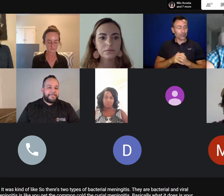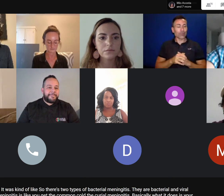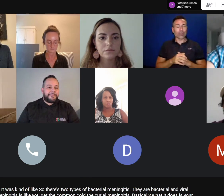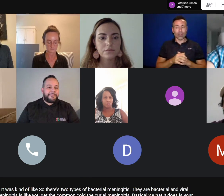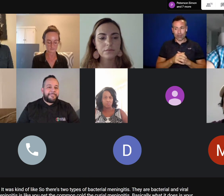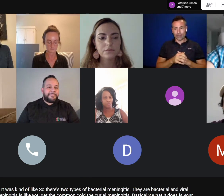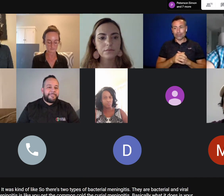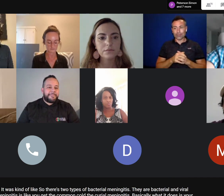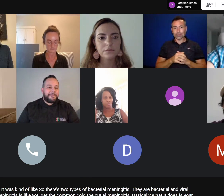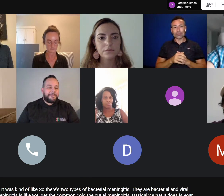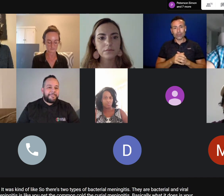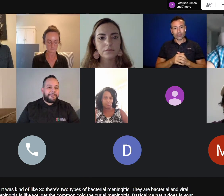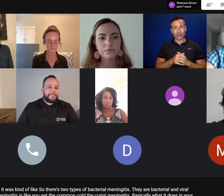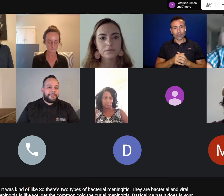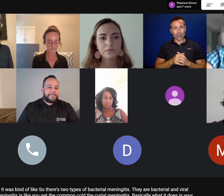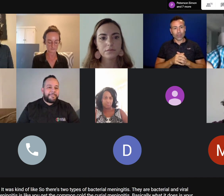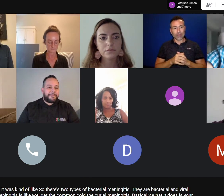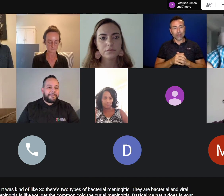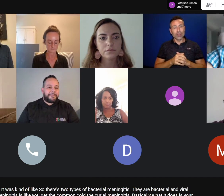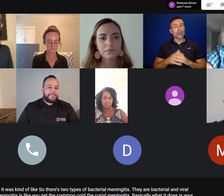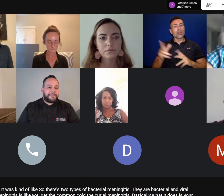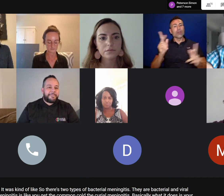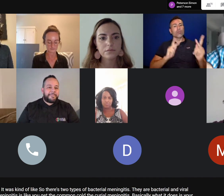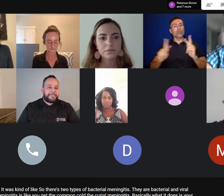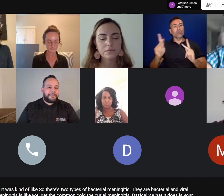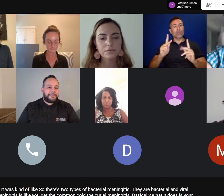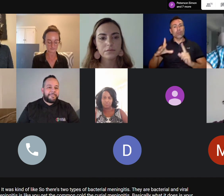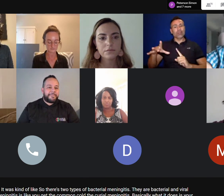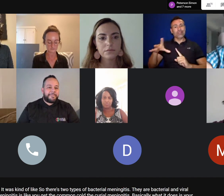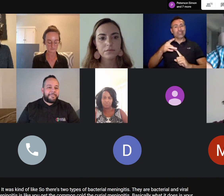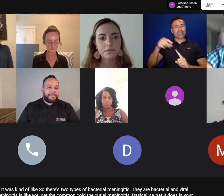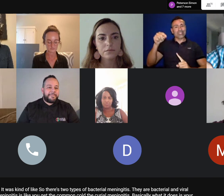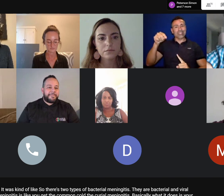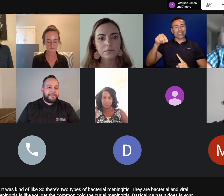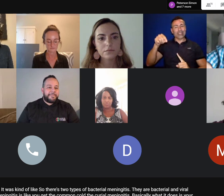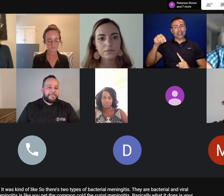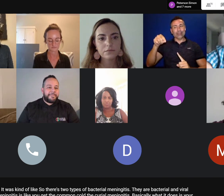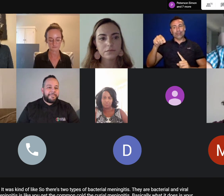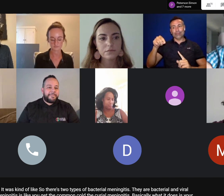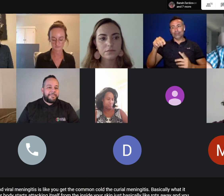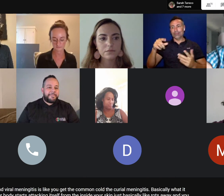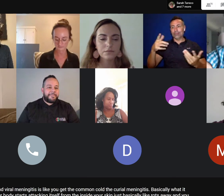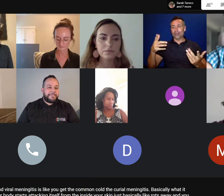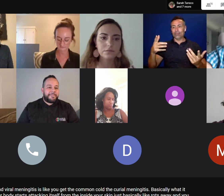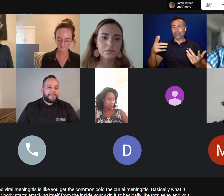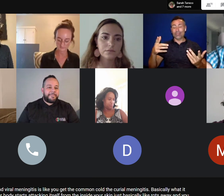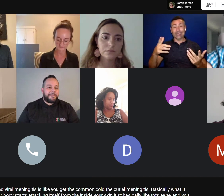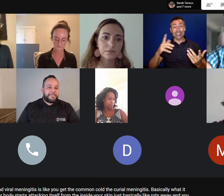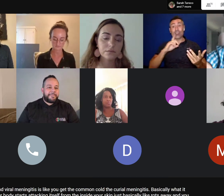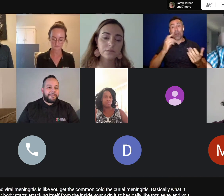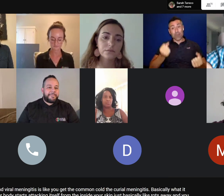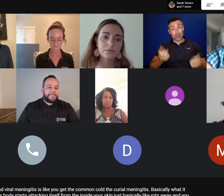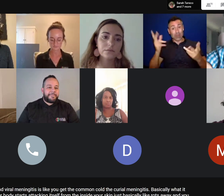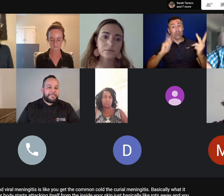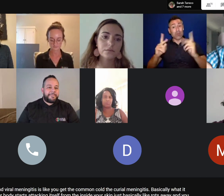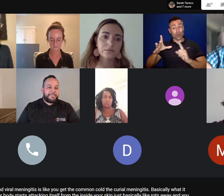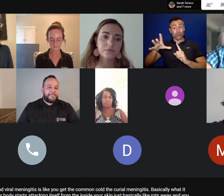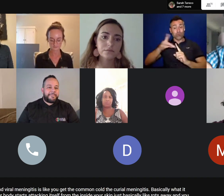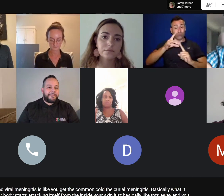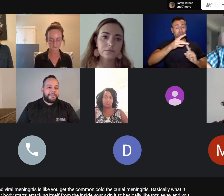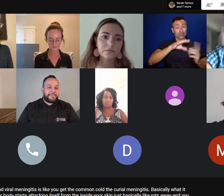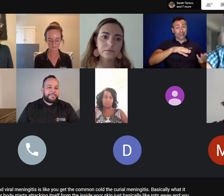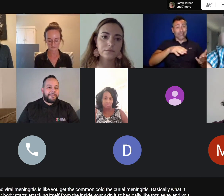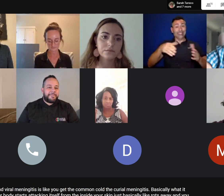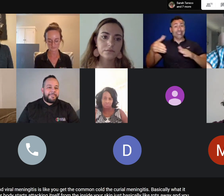in 10 people that get bacterial meningitis, as I've read it, there are 7 people that die. And of those 3